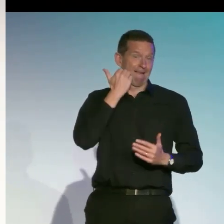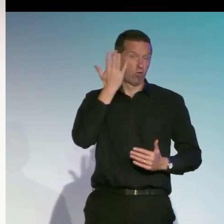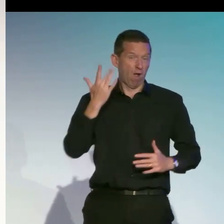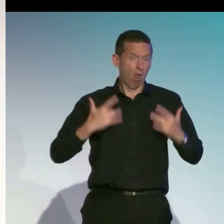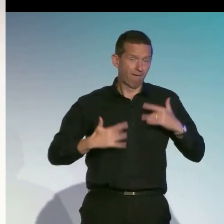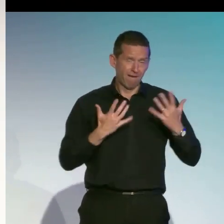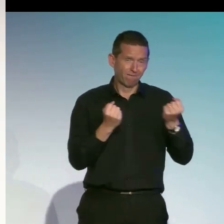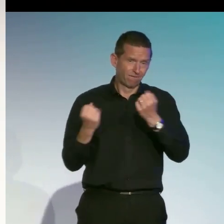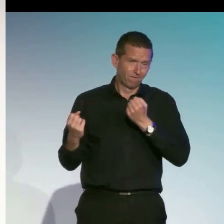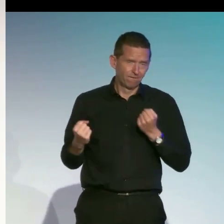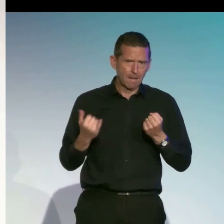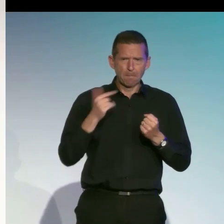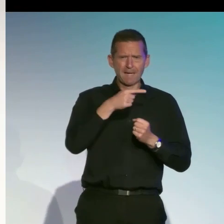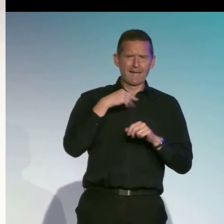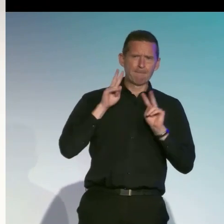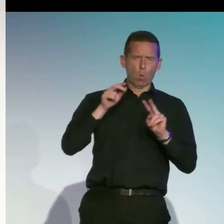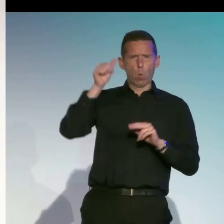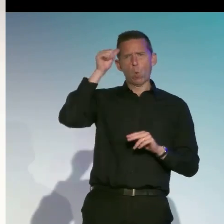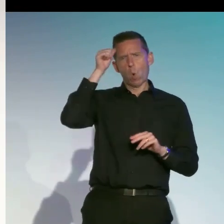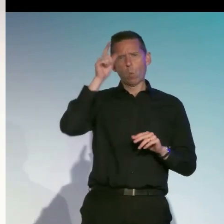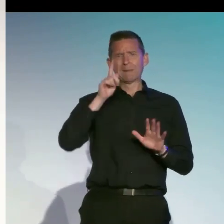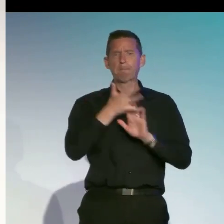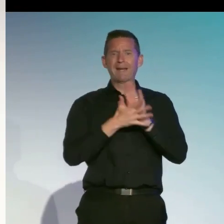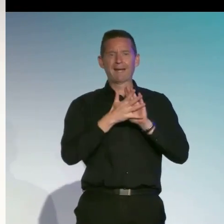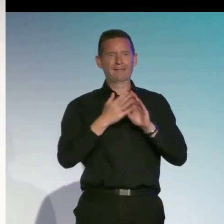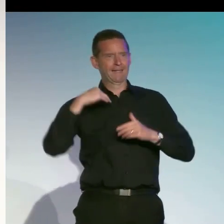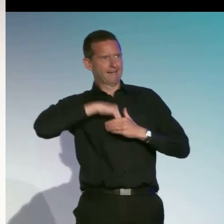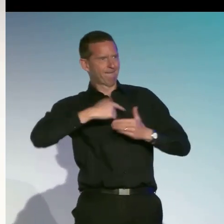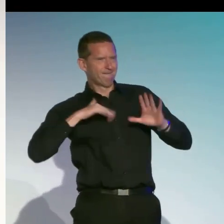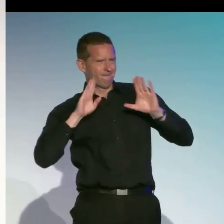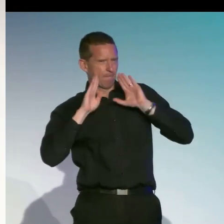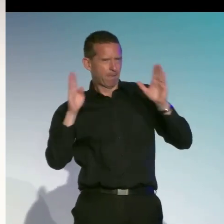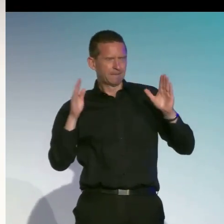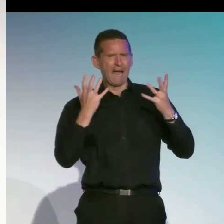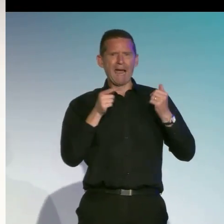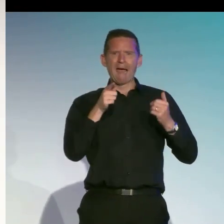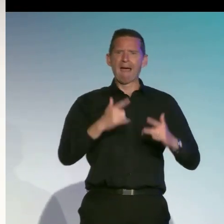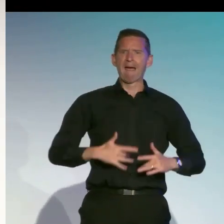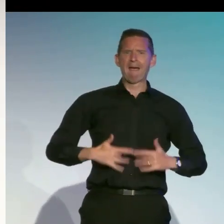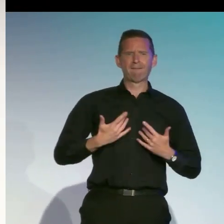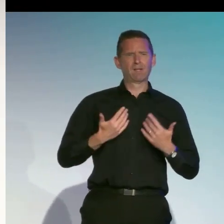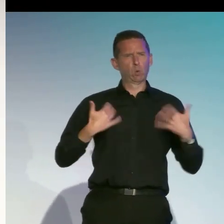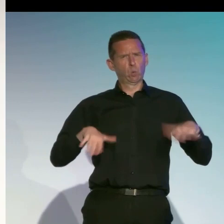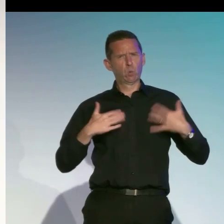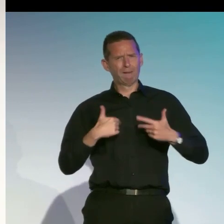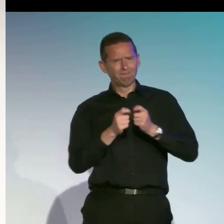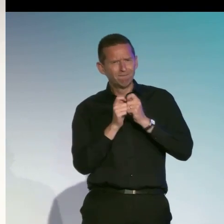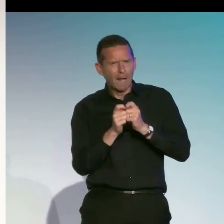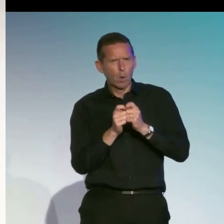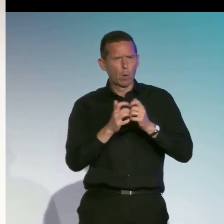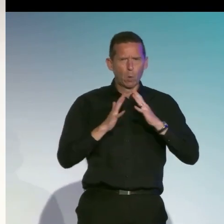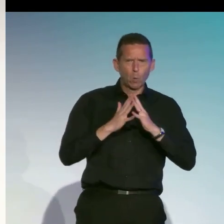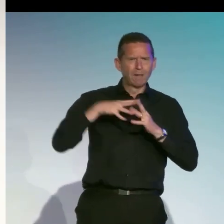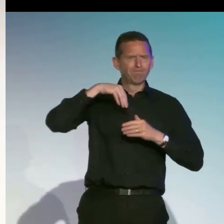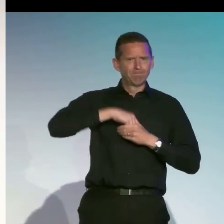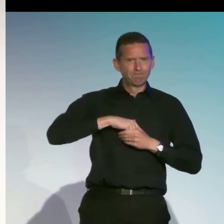lives. We might recognize what it means to be fabulous, to have that sense of value and worth,